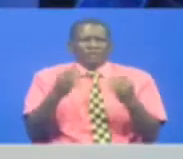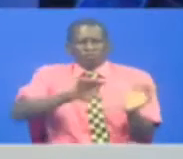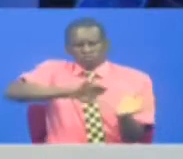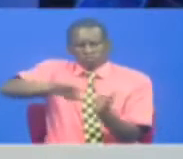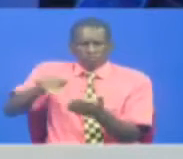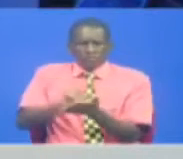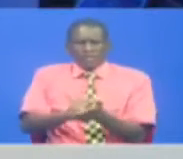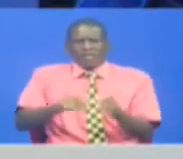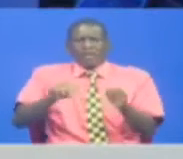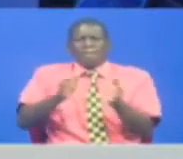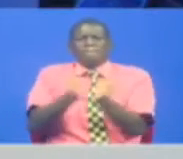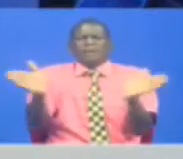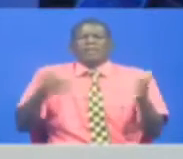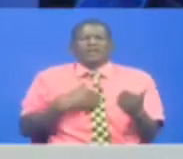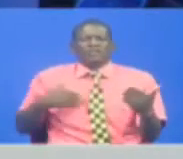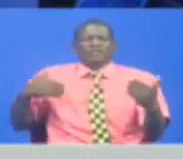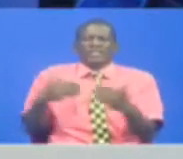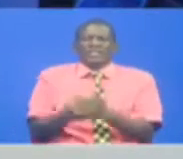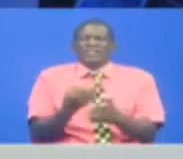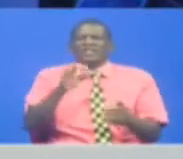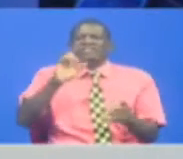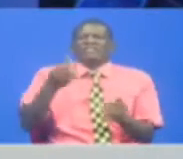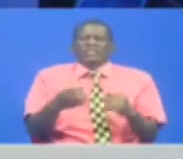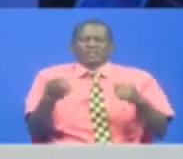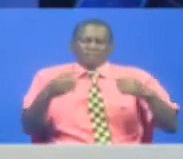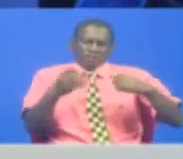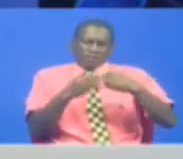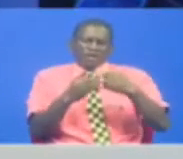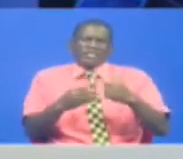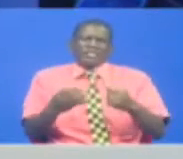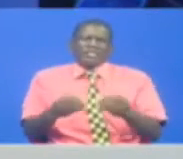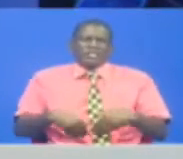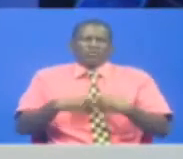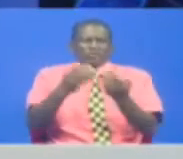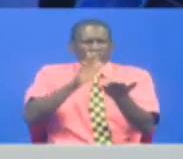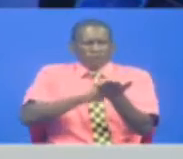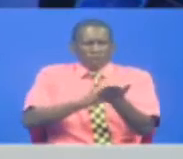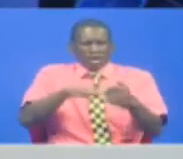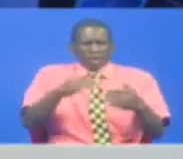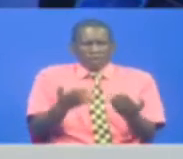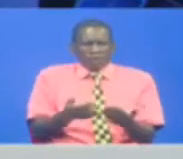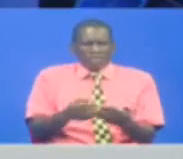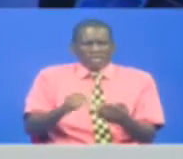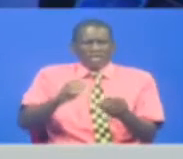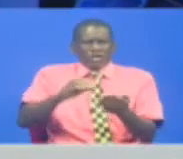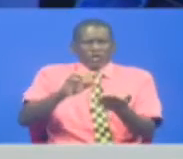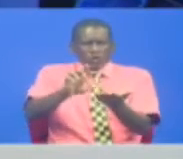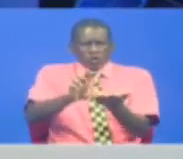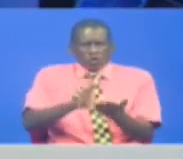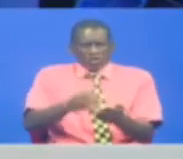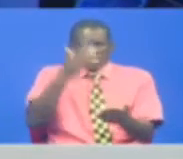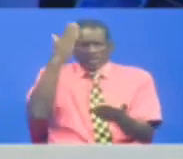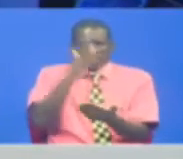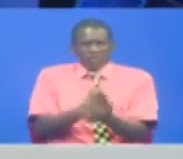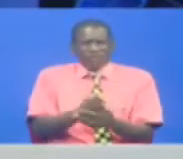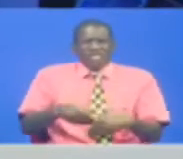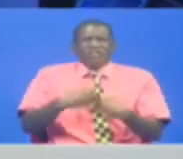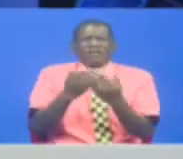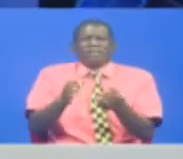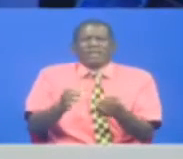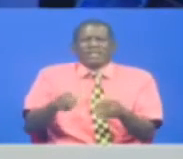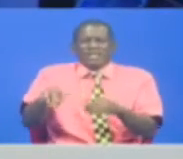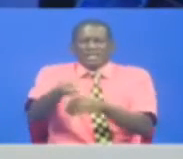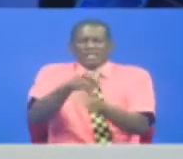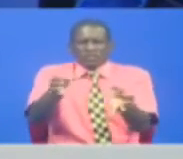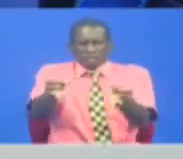Members of the public have until the 31st of August, that is Sunday next week, to submit comments on the credit guarantee regulations published by the National Treasury. The credit